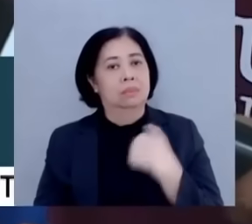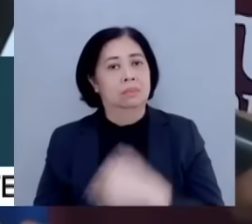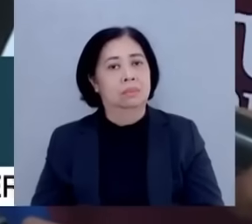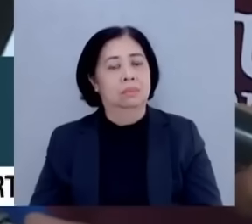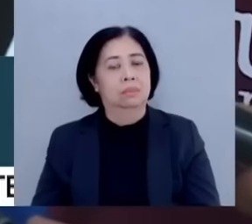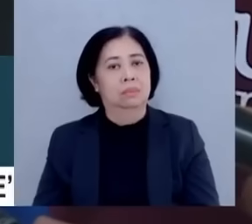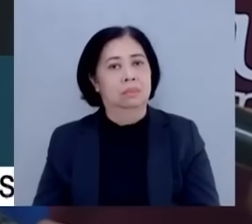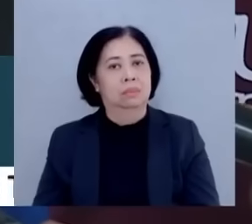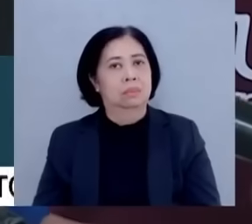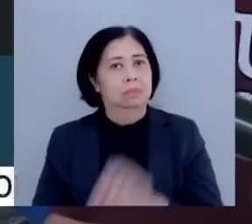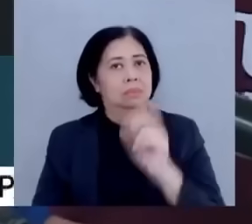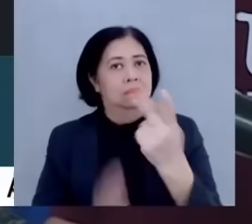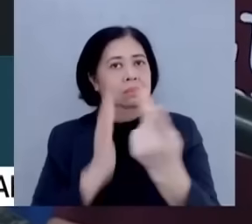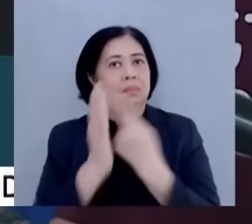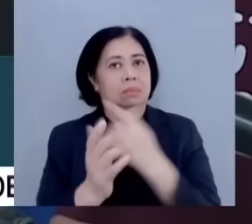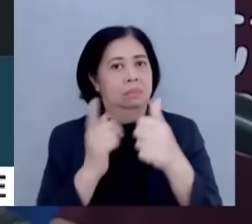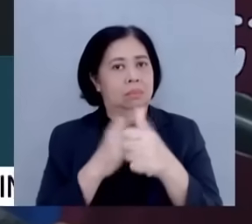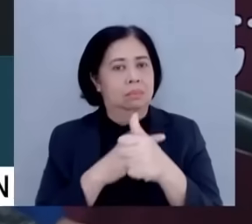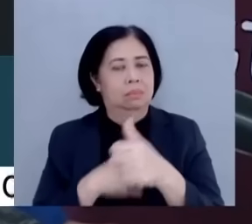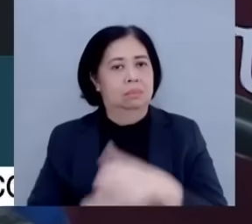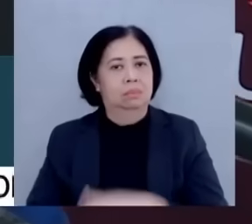They have to kill me first.